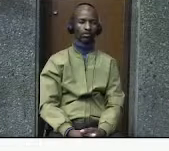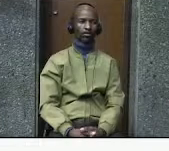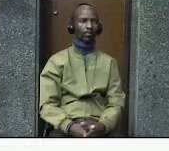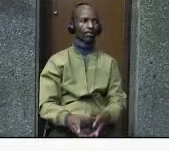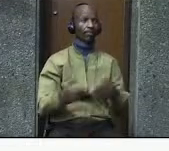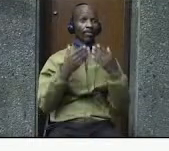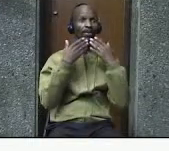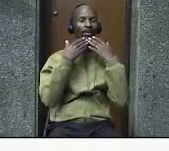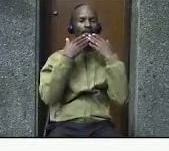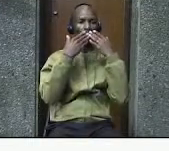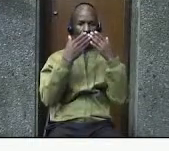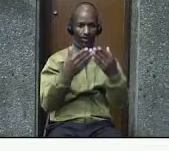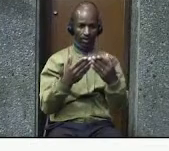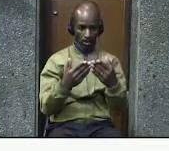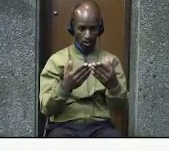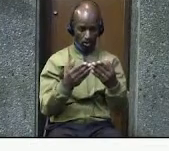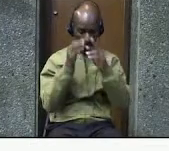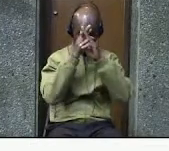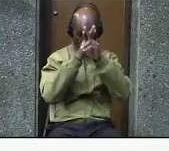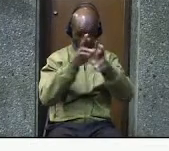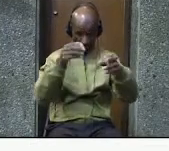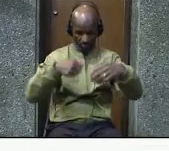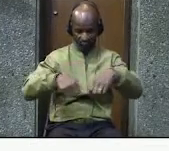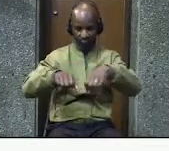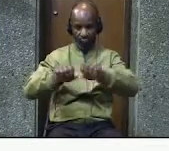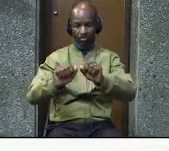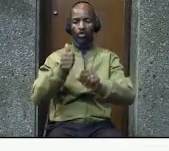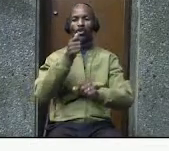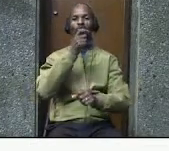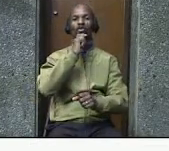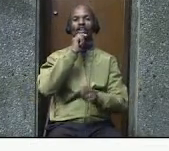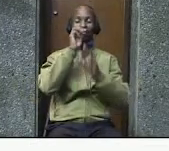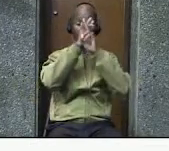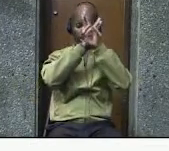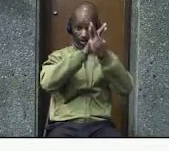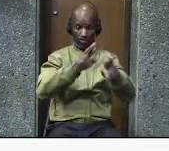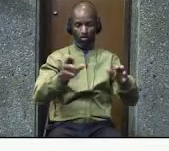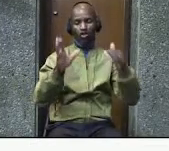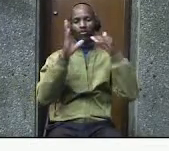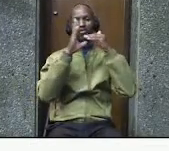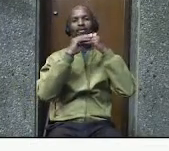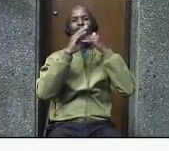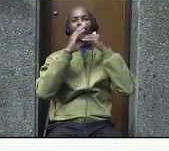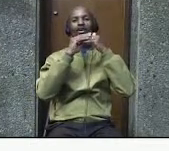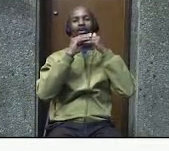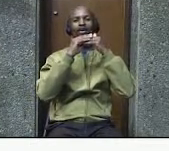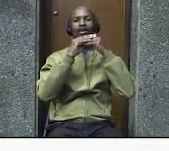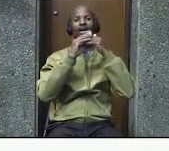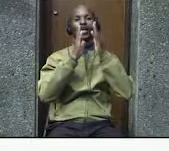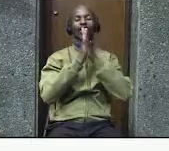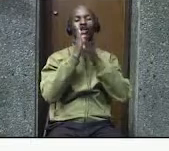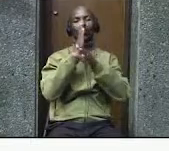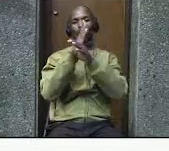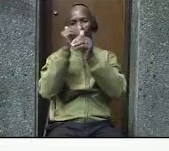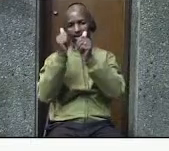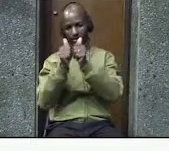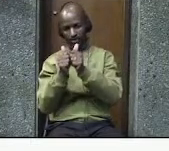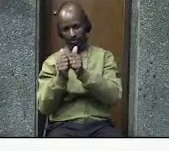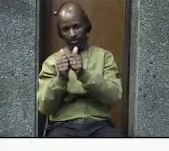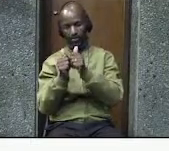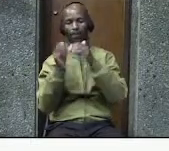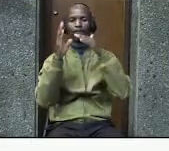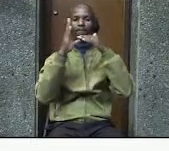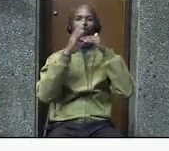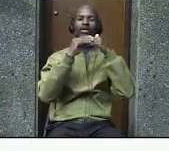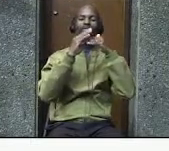Thank you so much, Honourable Chairperson, and good morning, Honourable members and colleagues and